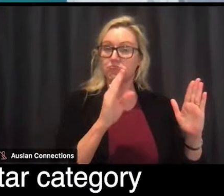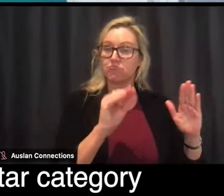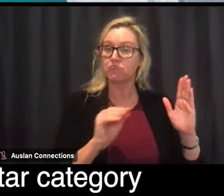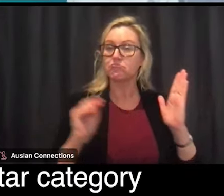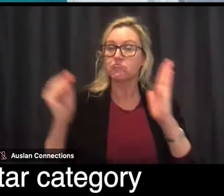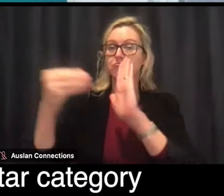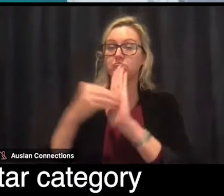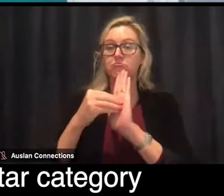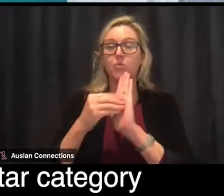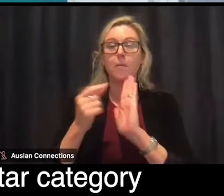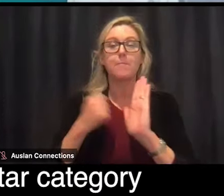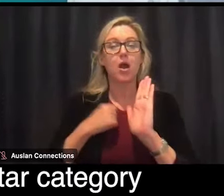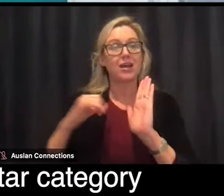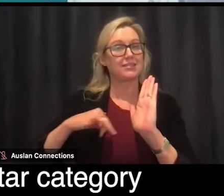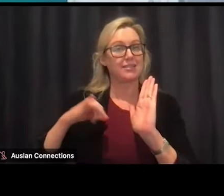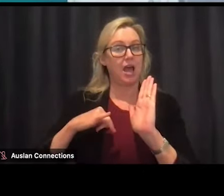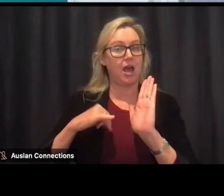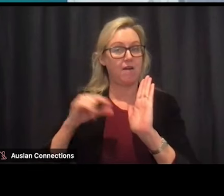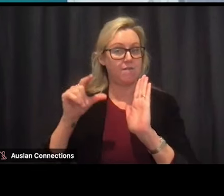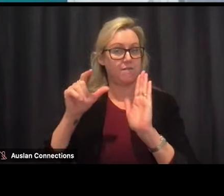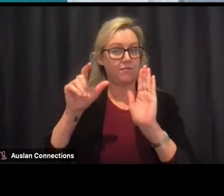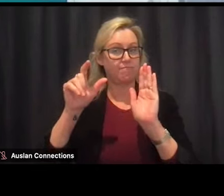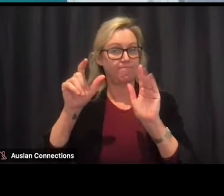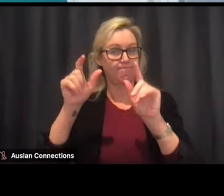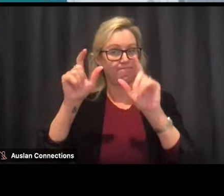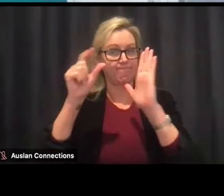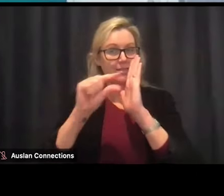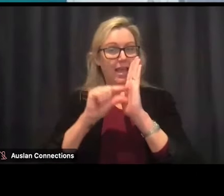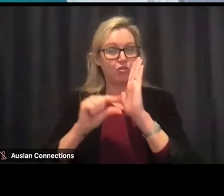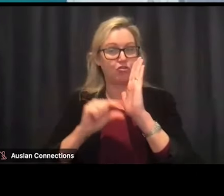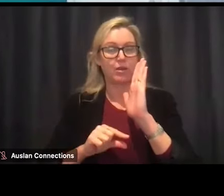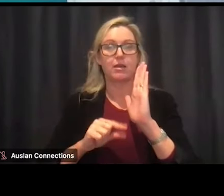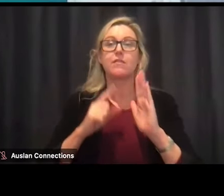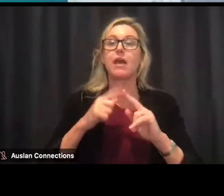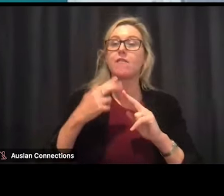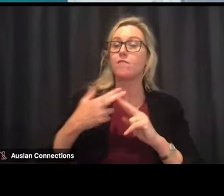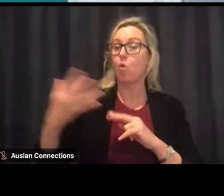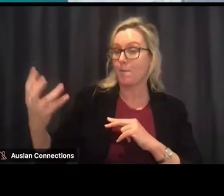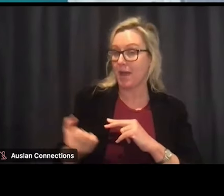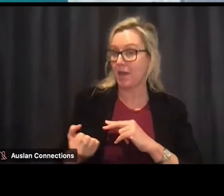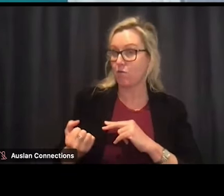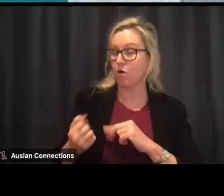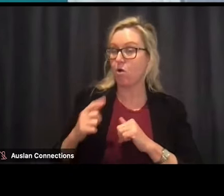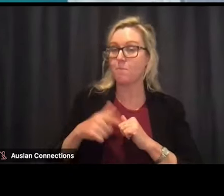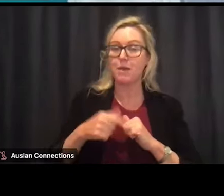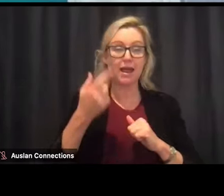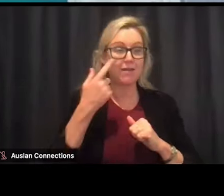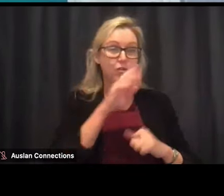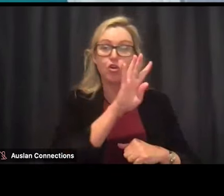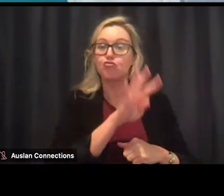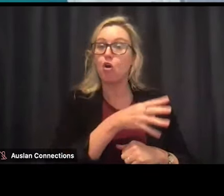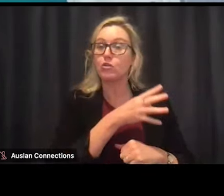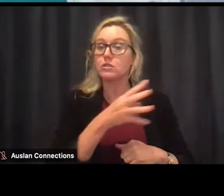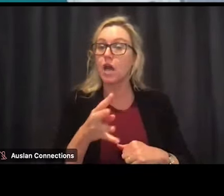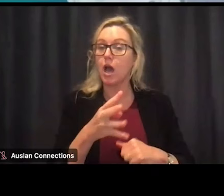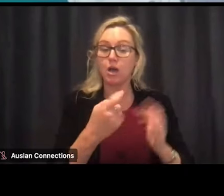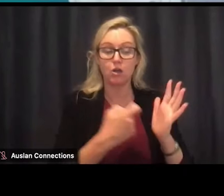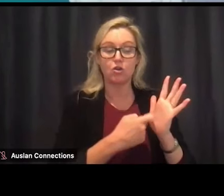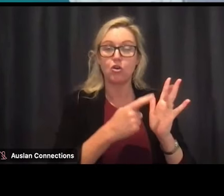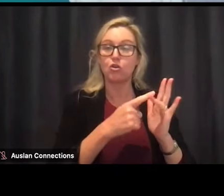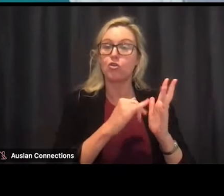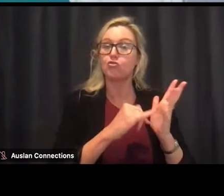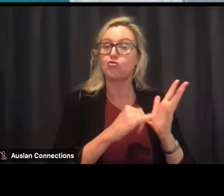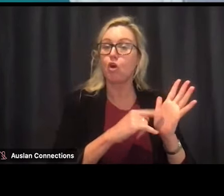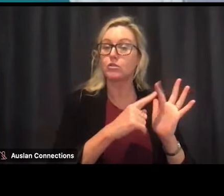my staff category was. Now, that's from a payroll system, but when you're looking at your hours from a roster, generally